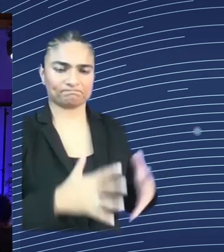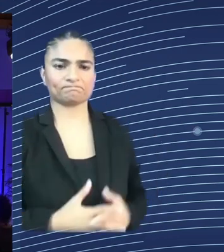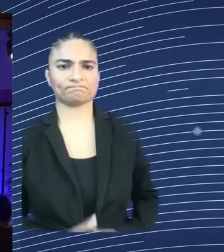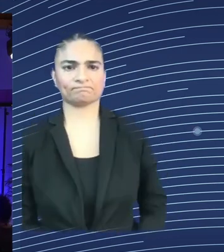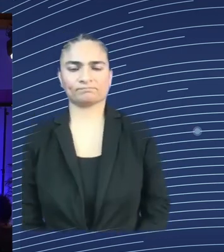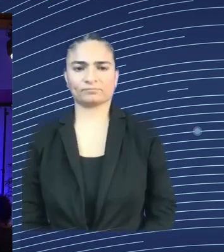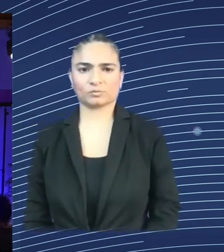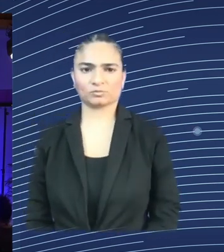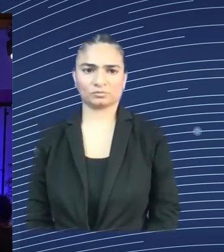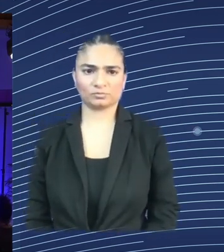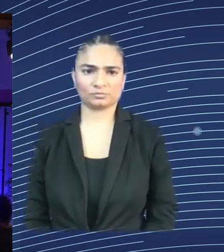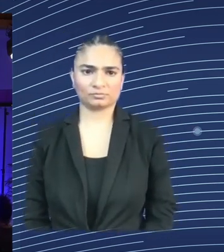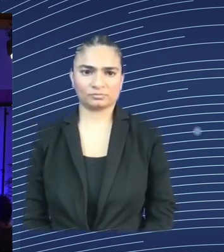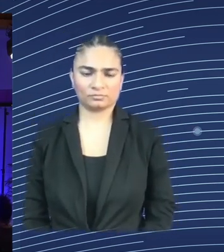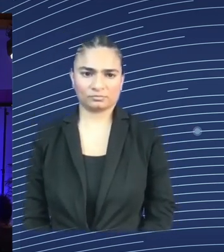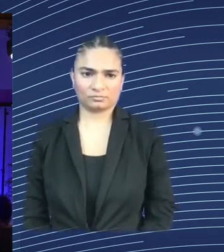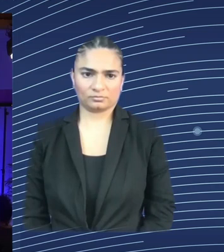Okay.